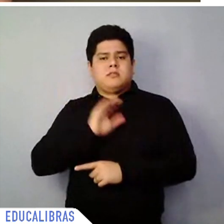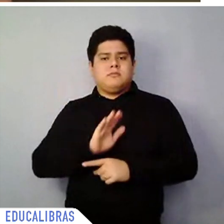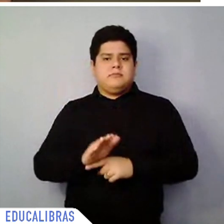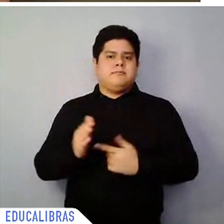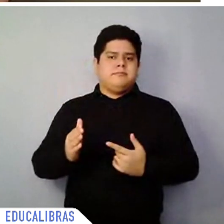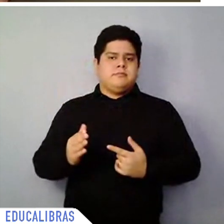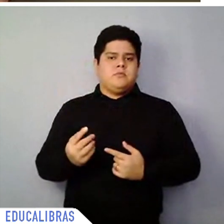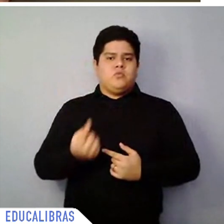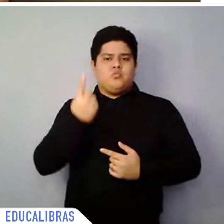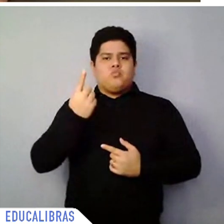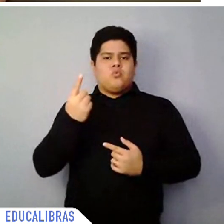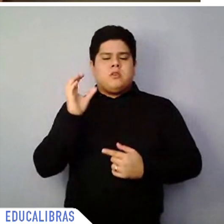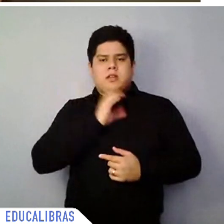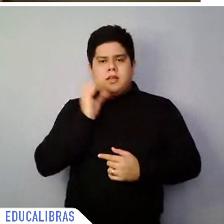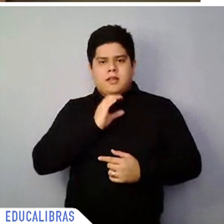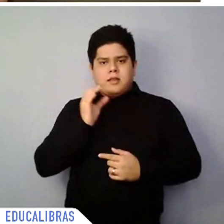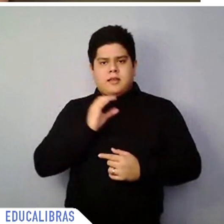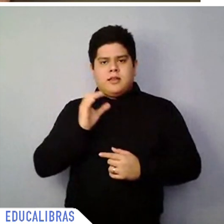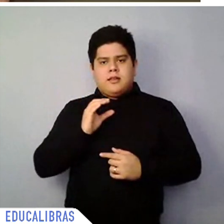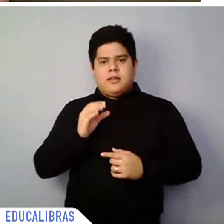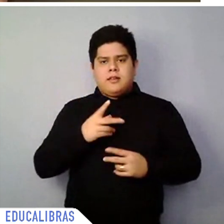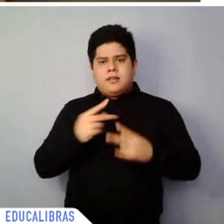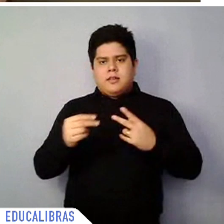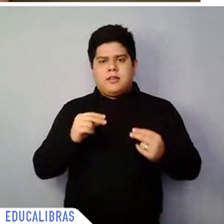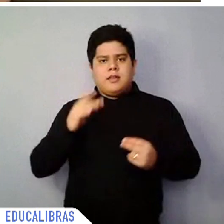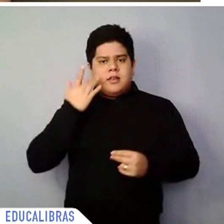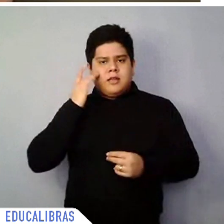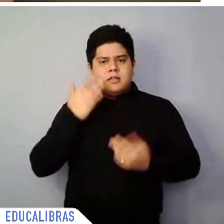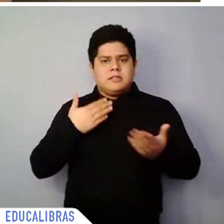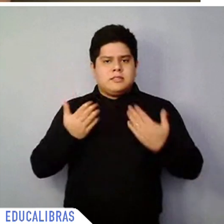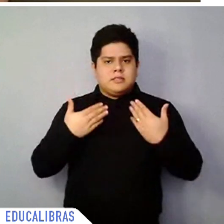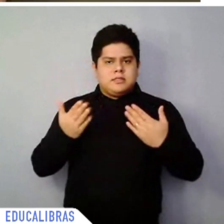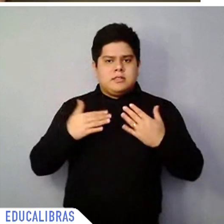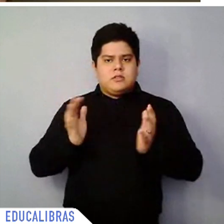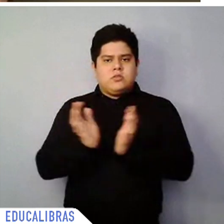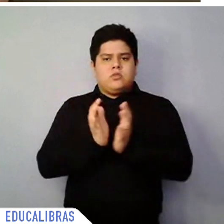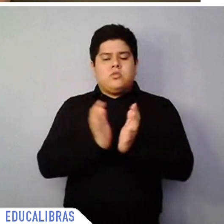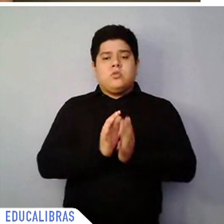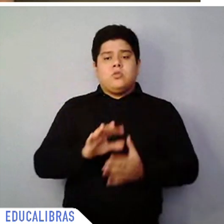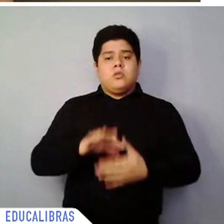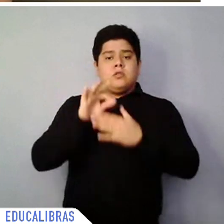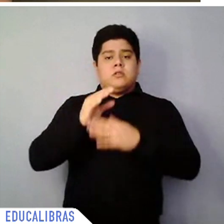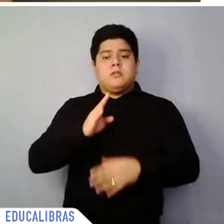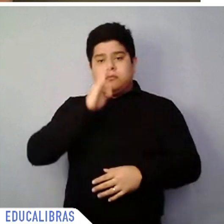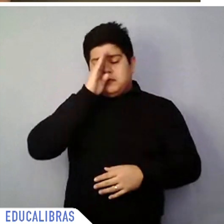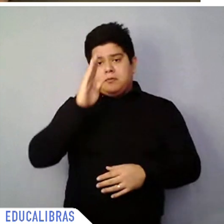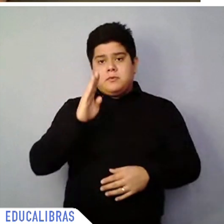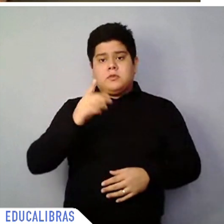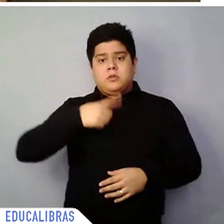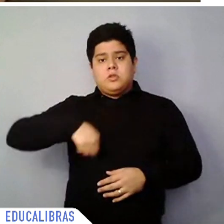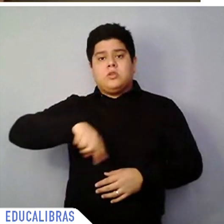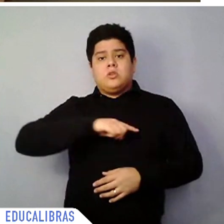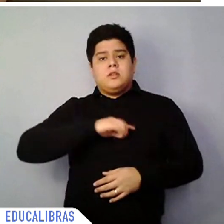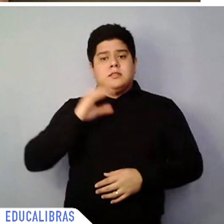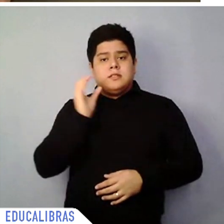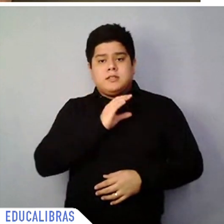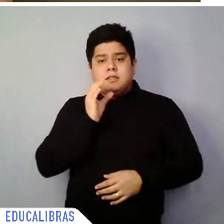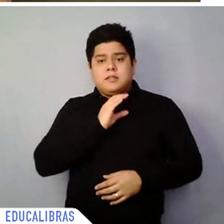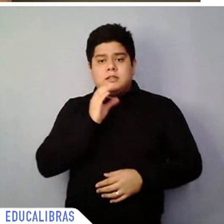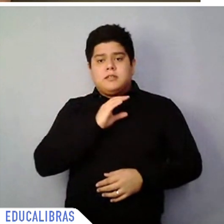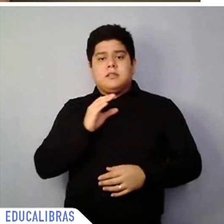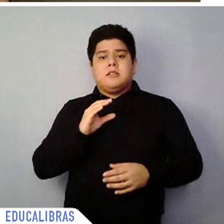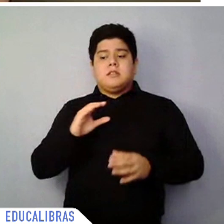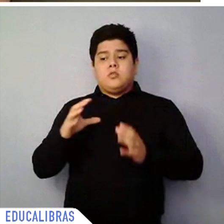has to be in the sense of speeding up this process. One of the reasons is the debate on